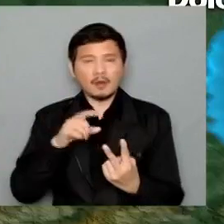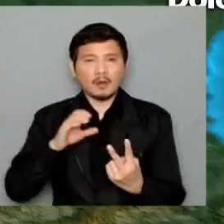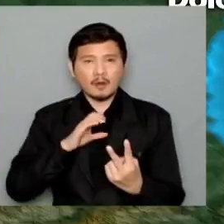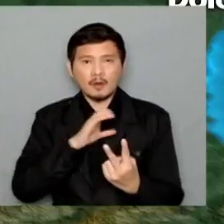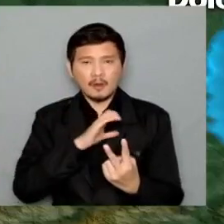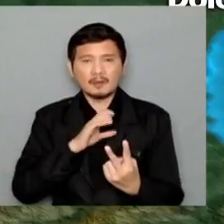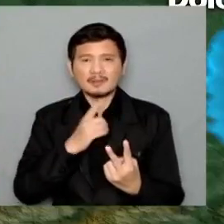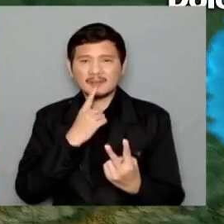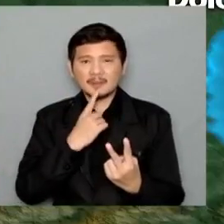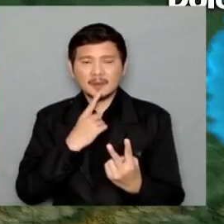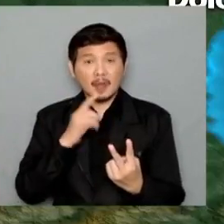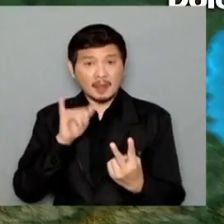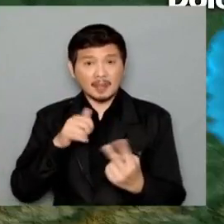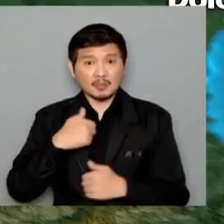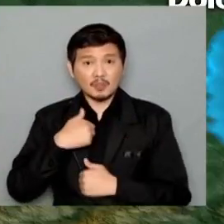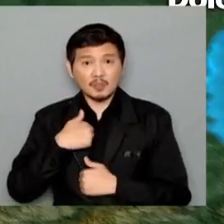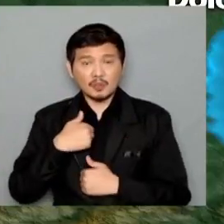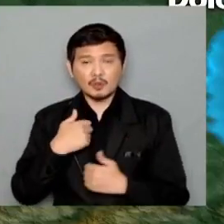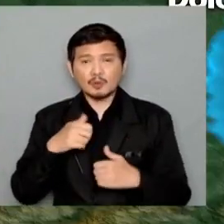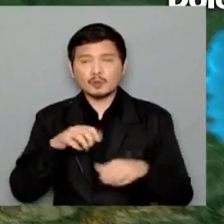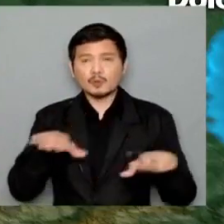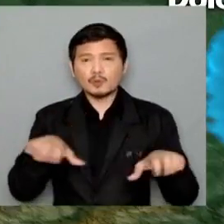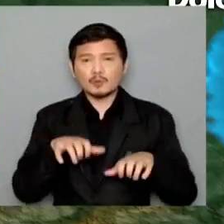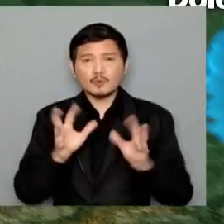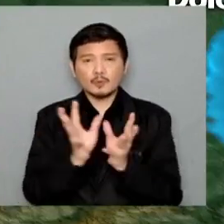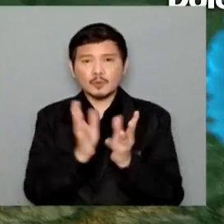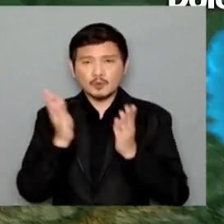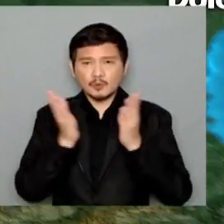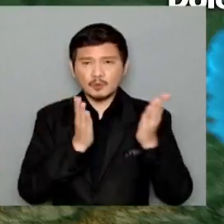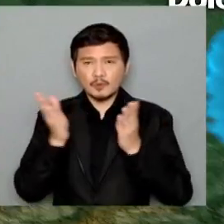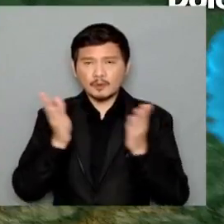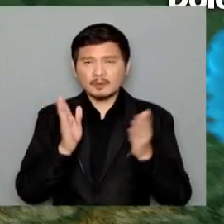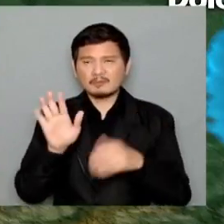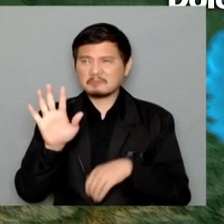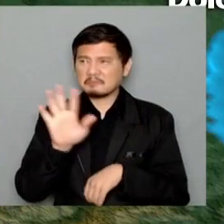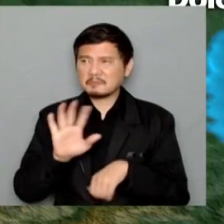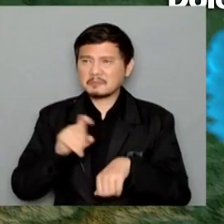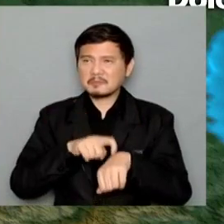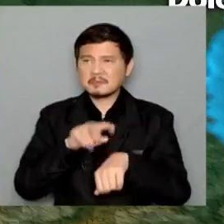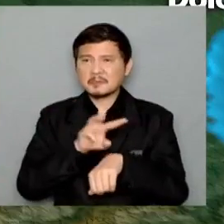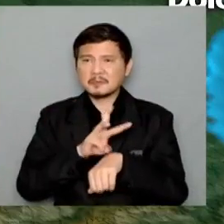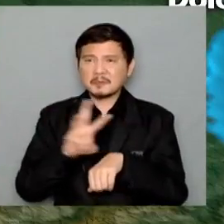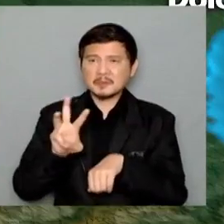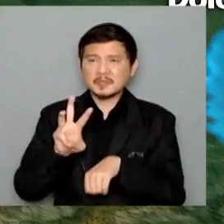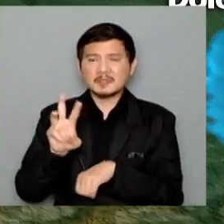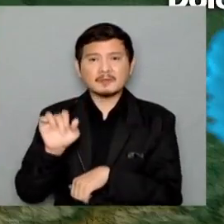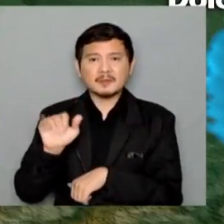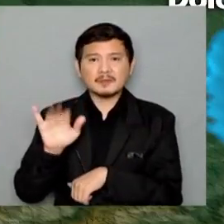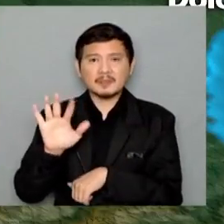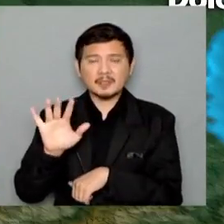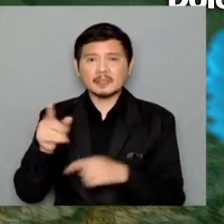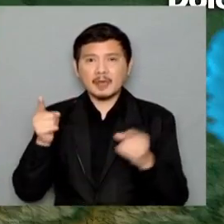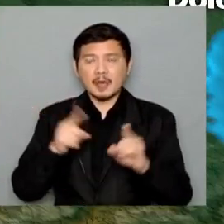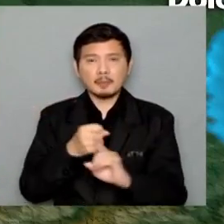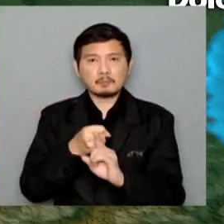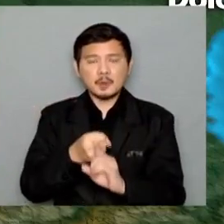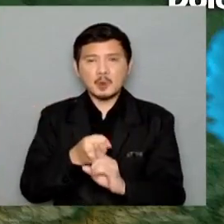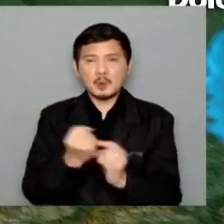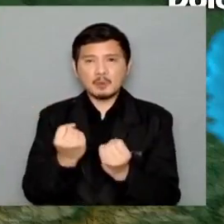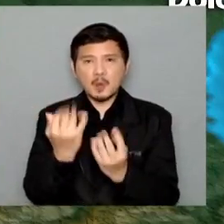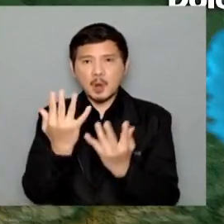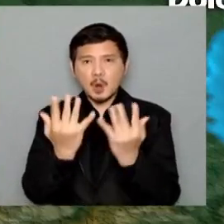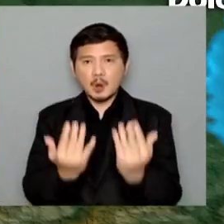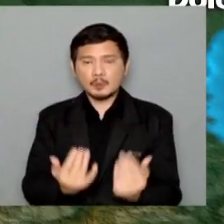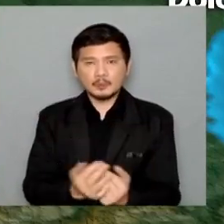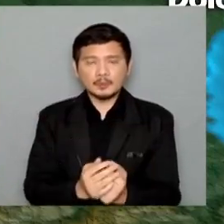the soldiers were doing community service in the area around 6:15 a.m. when the blast took place. He said rebels in the area